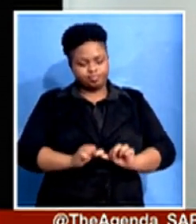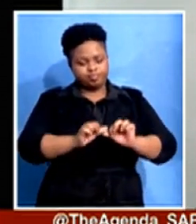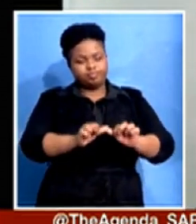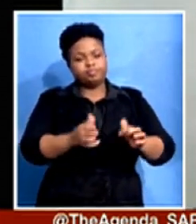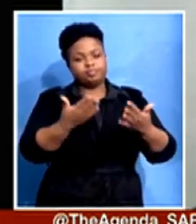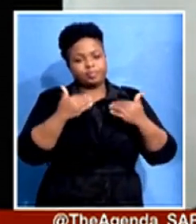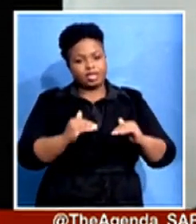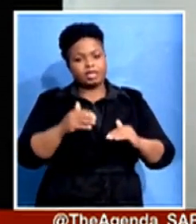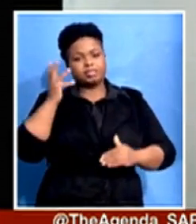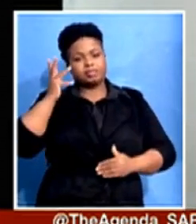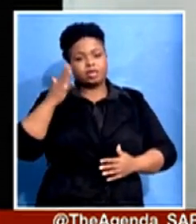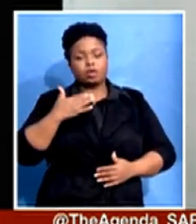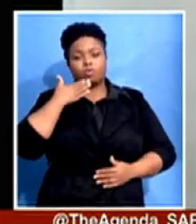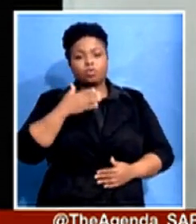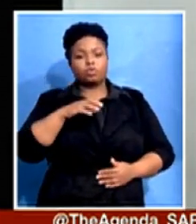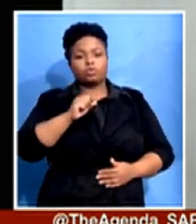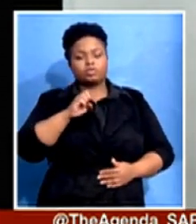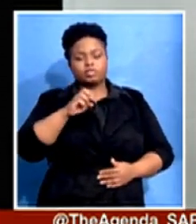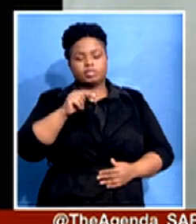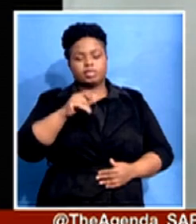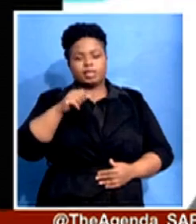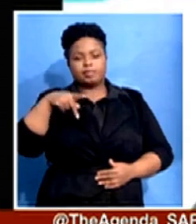Simater. Thank you.